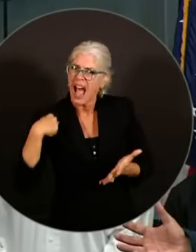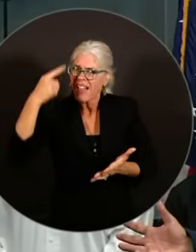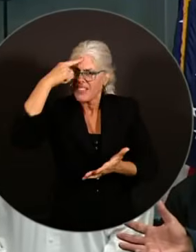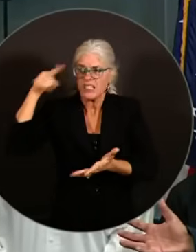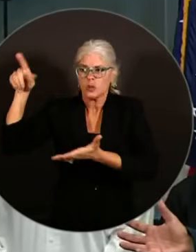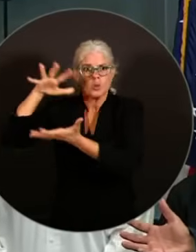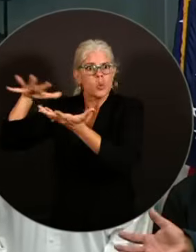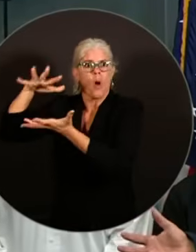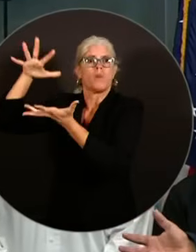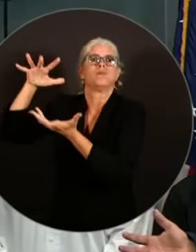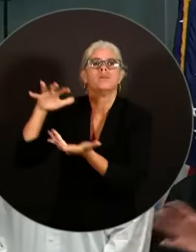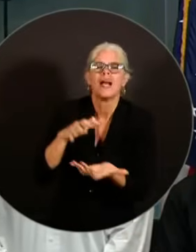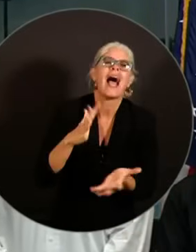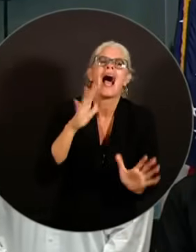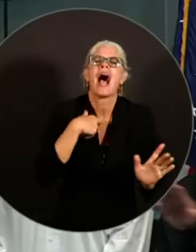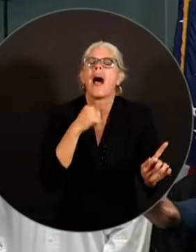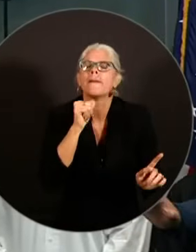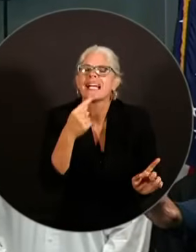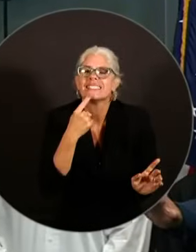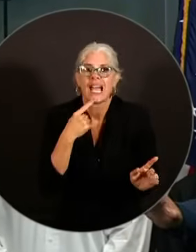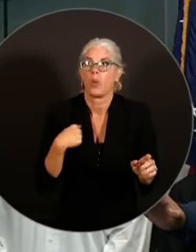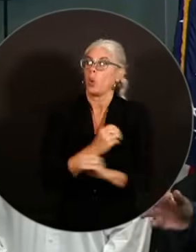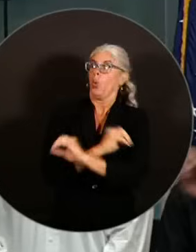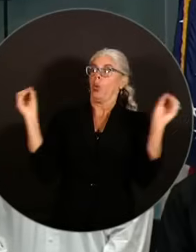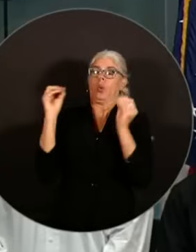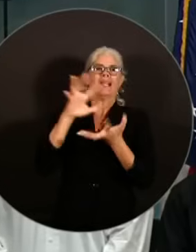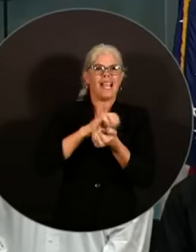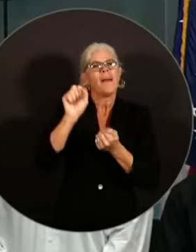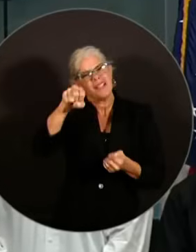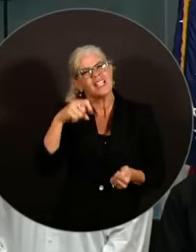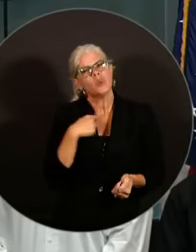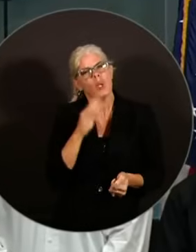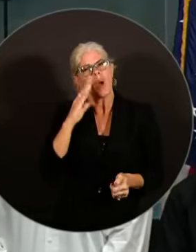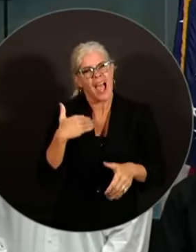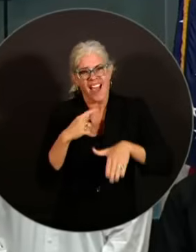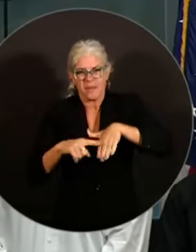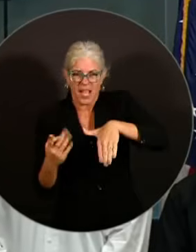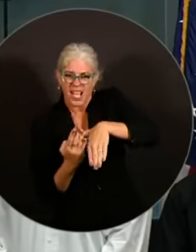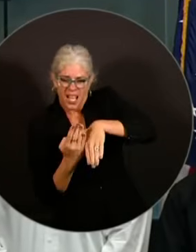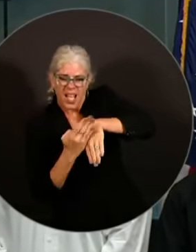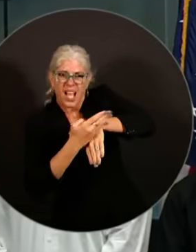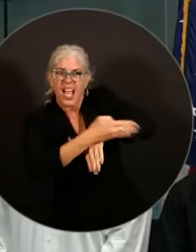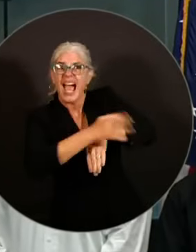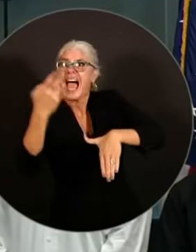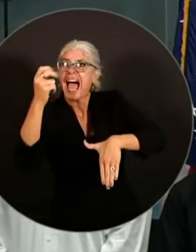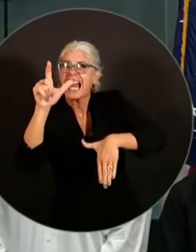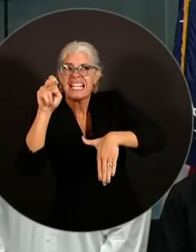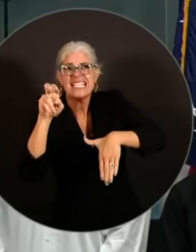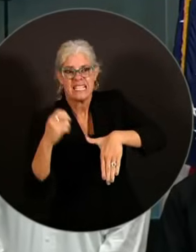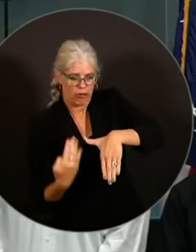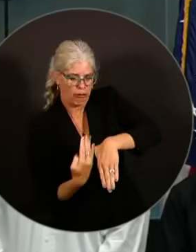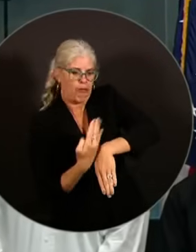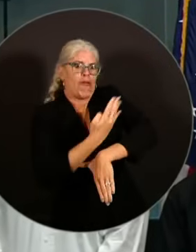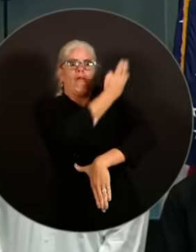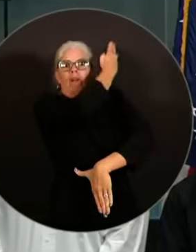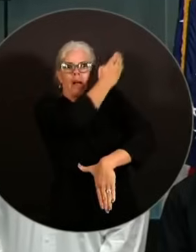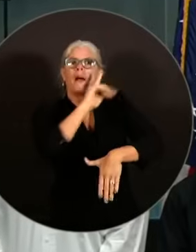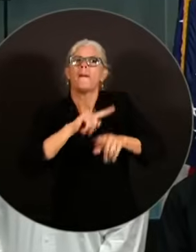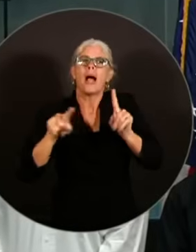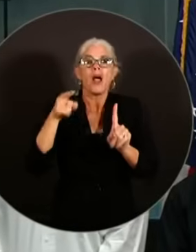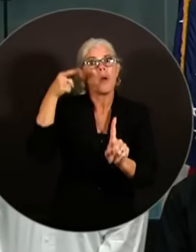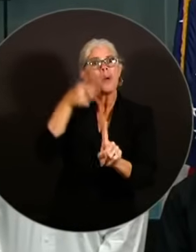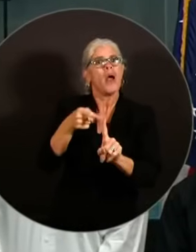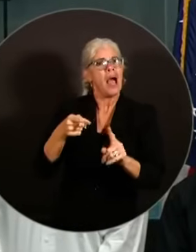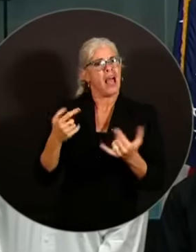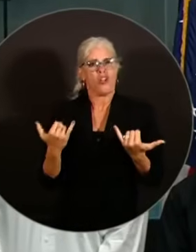I'm not saying there's not going to be damage. There will be. It cut across the state in a way that Helene did not. But in terms of just